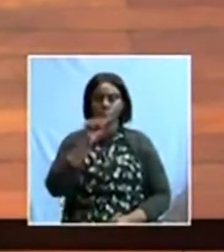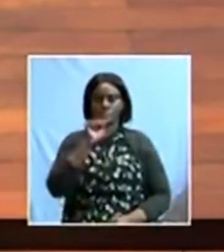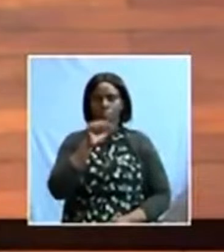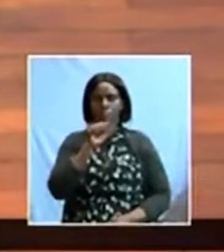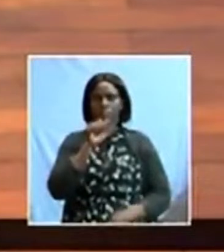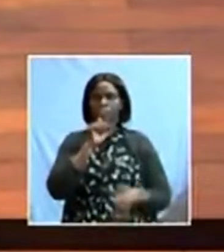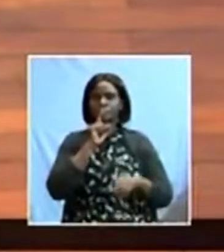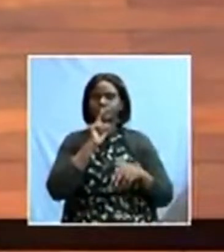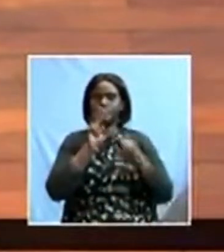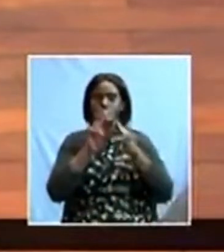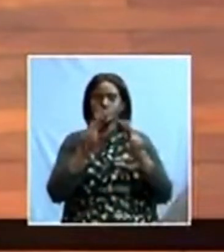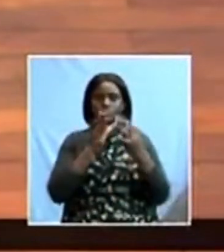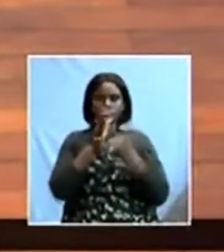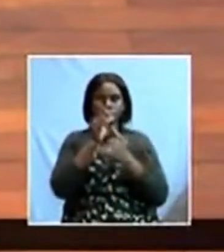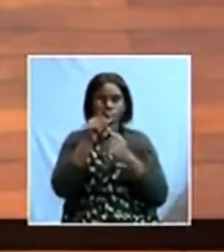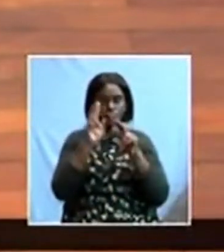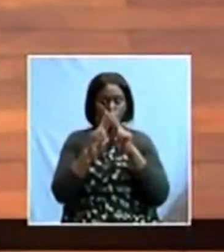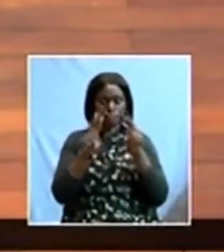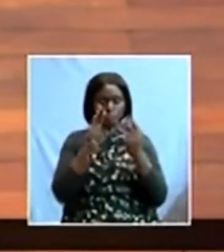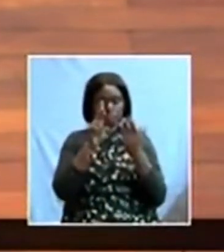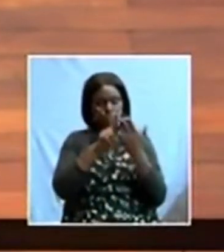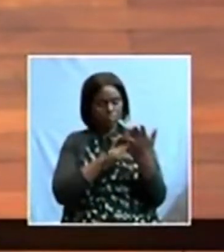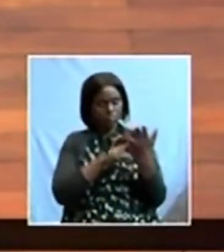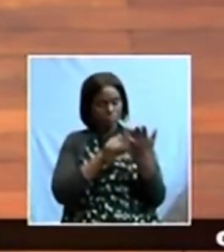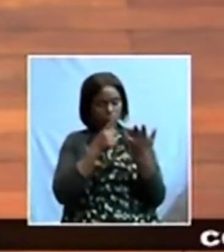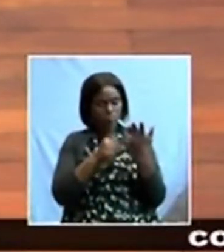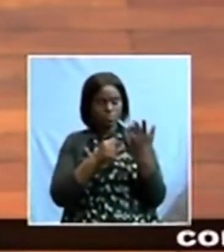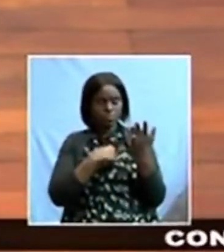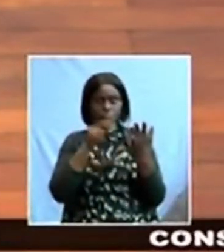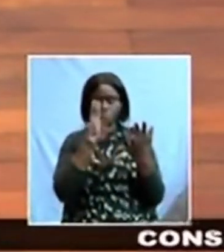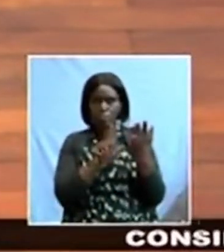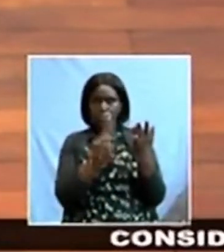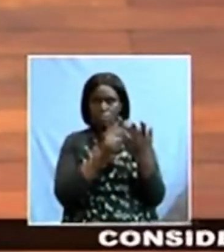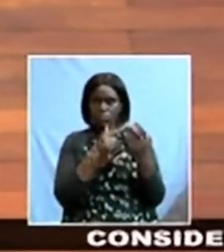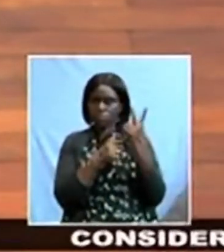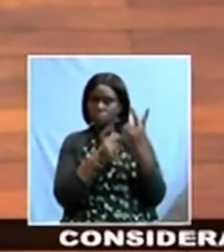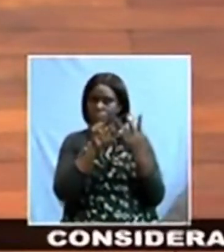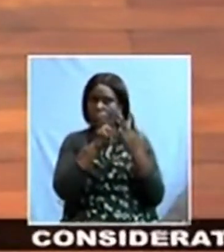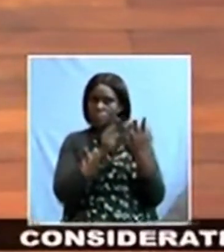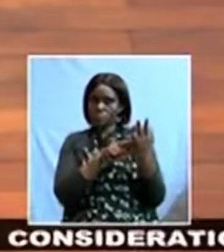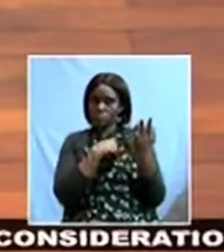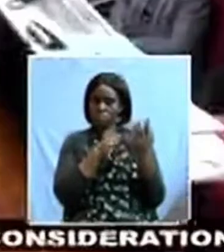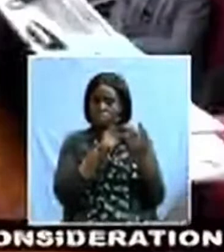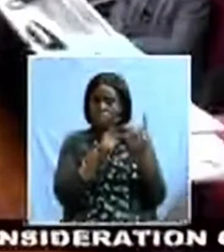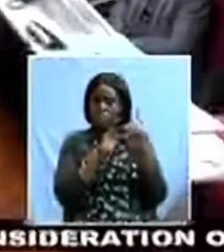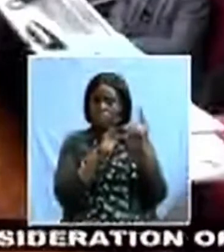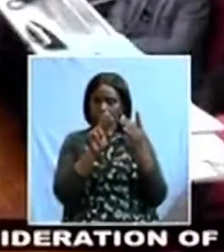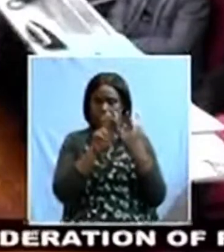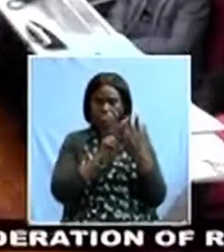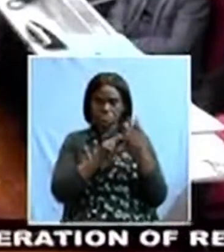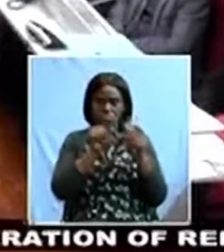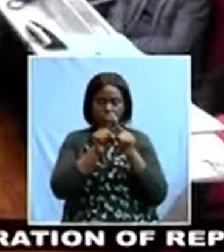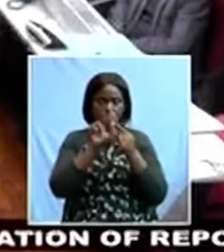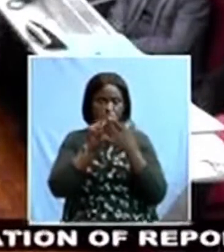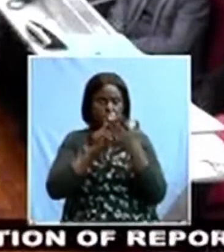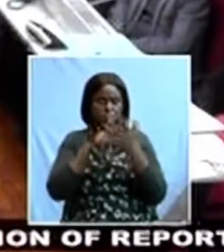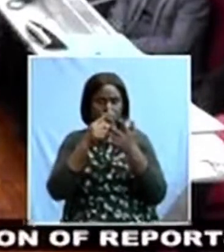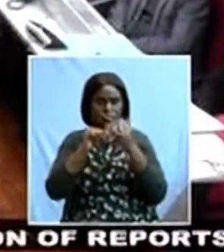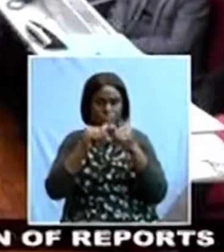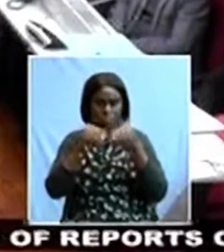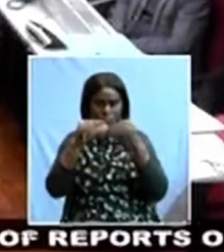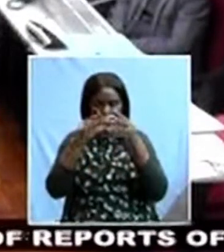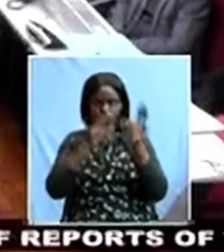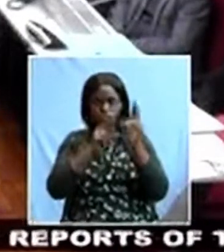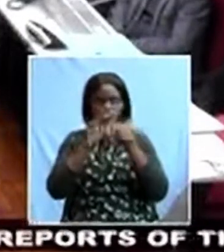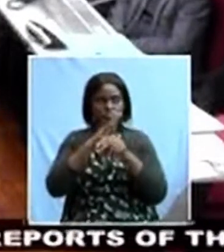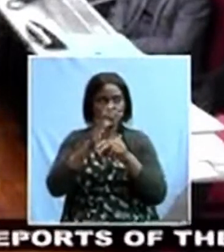Chair. The record that I'm using, there are 2 records. The first record is our status report where we were giving